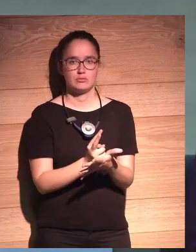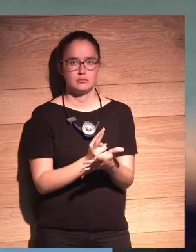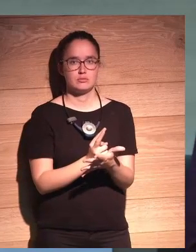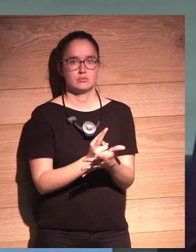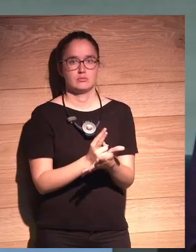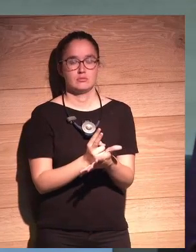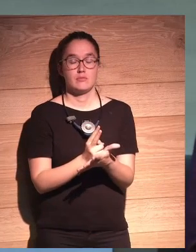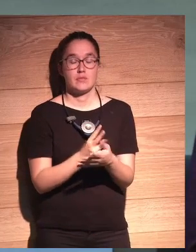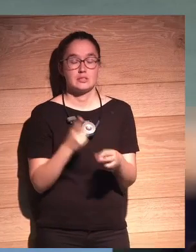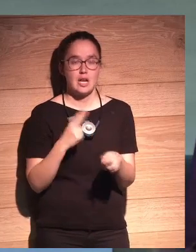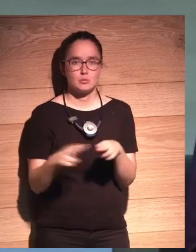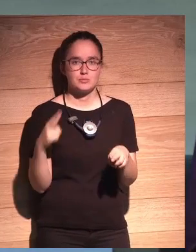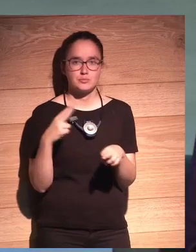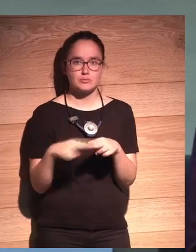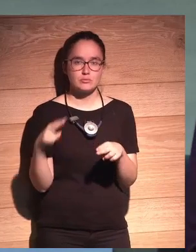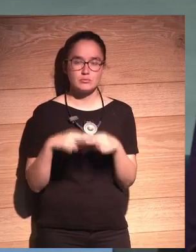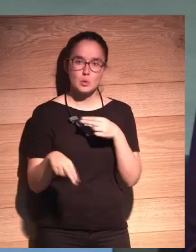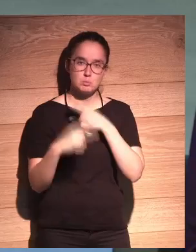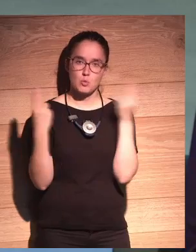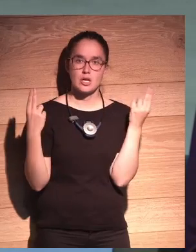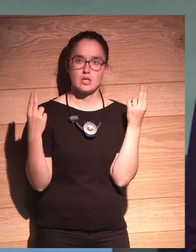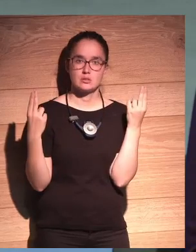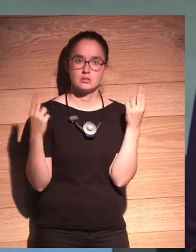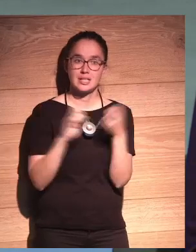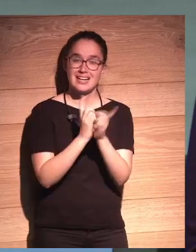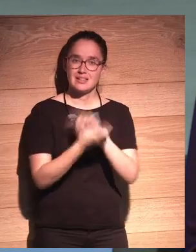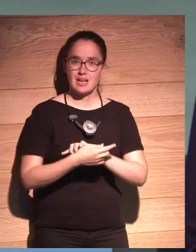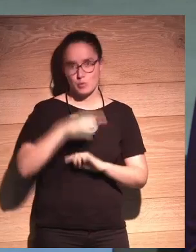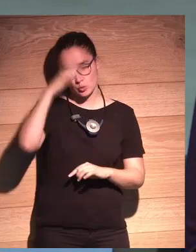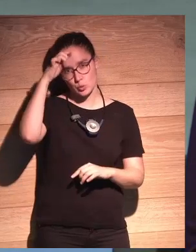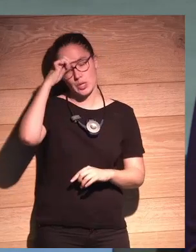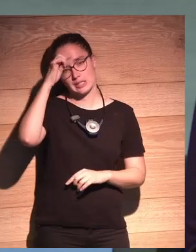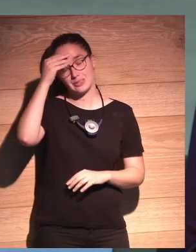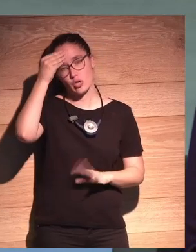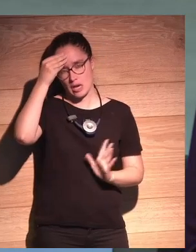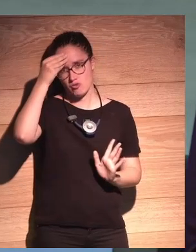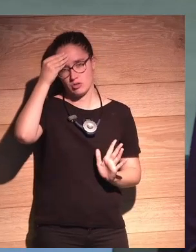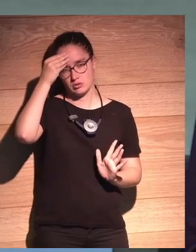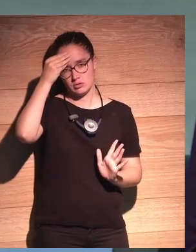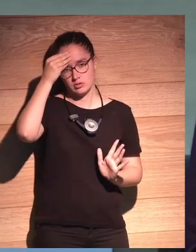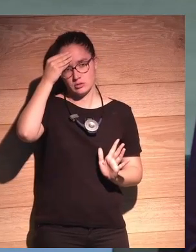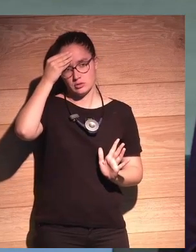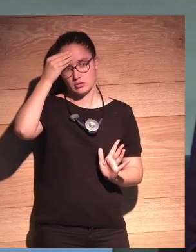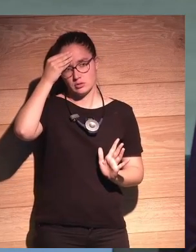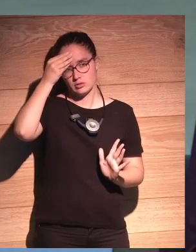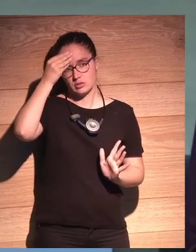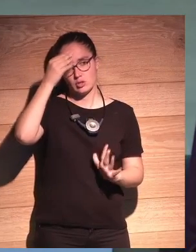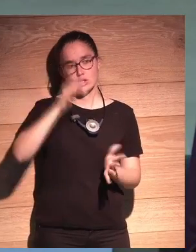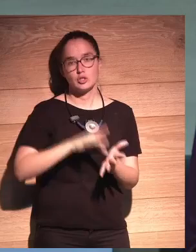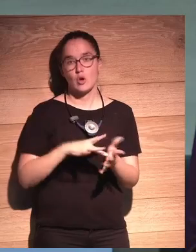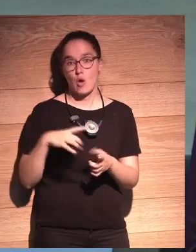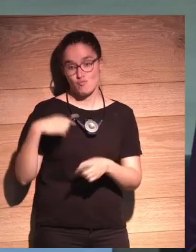lifestyles, etc. So that is the biggest challenge regarding cultural change